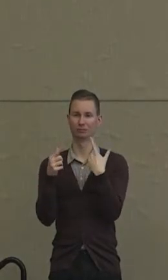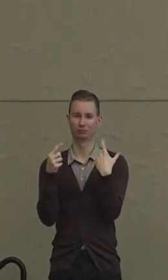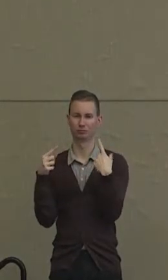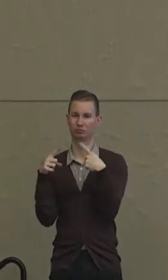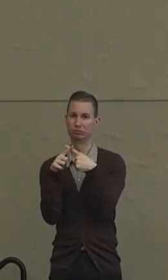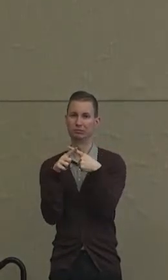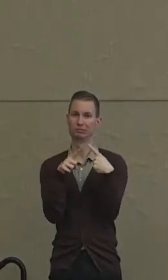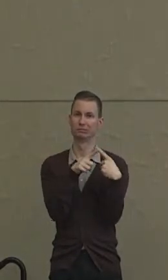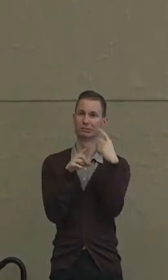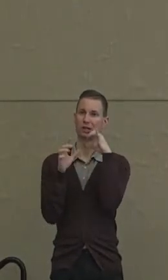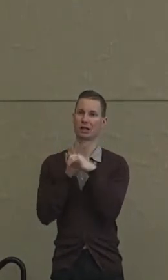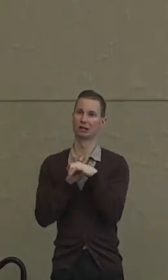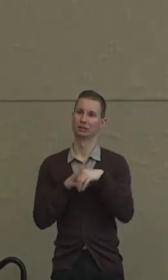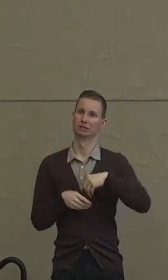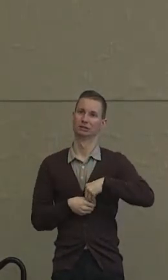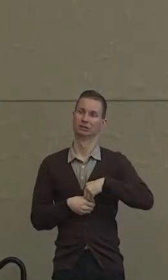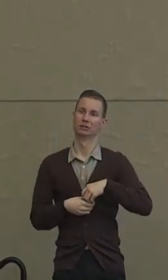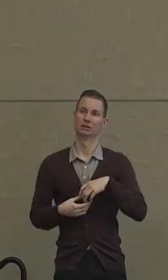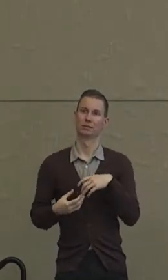identities,